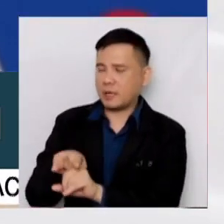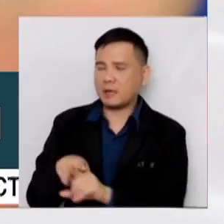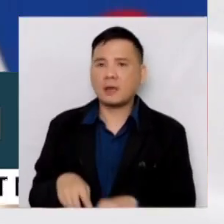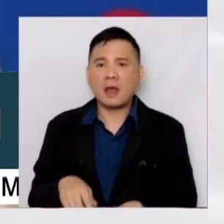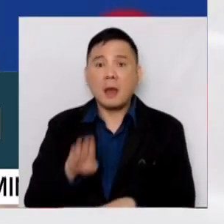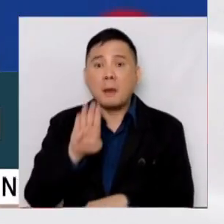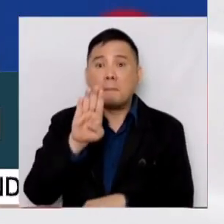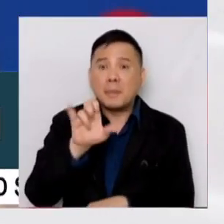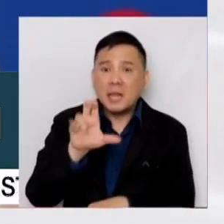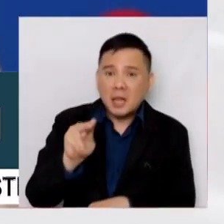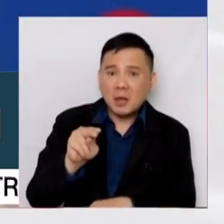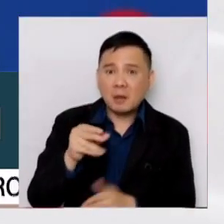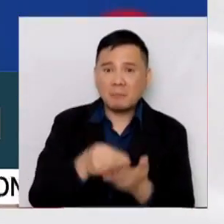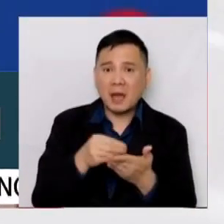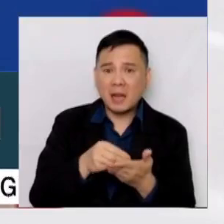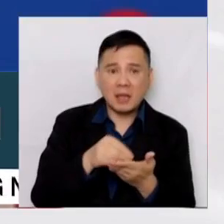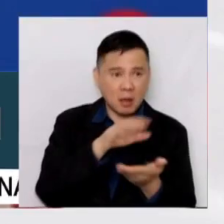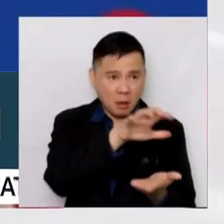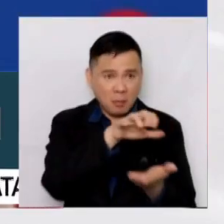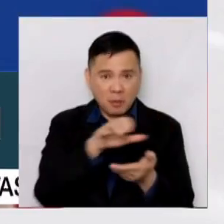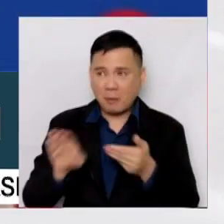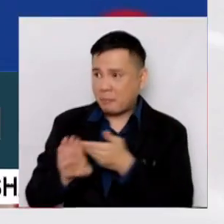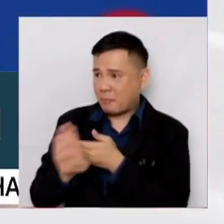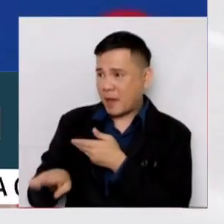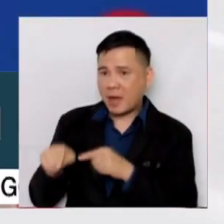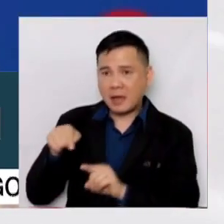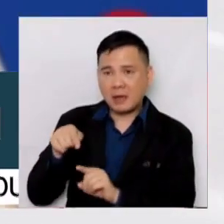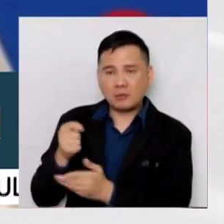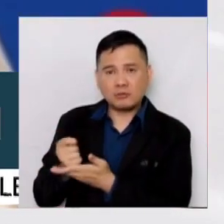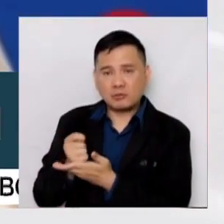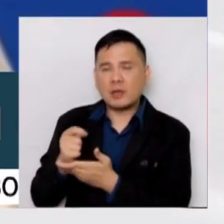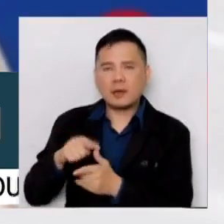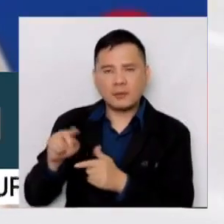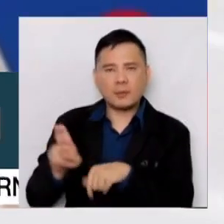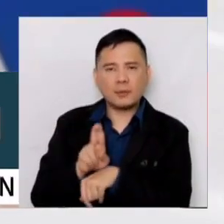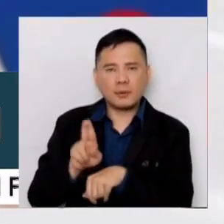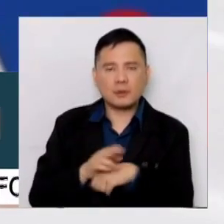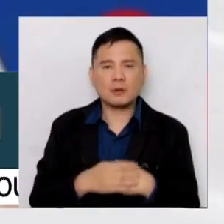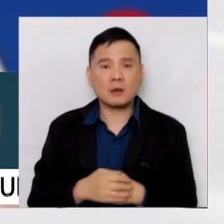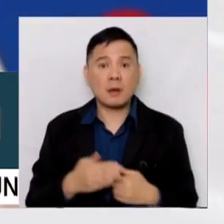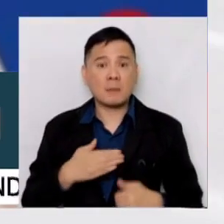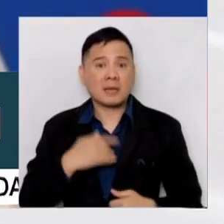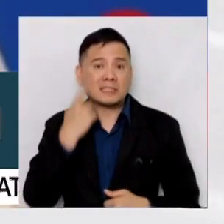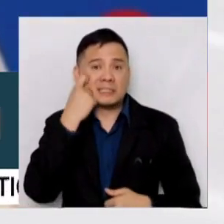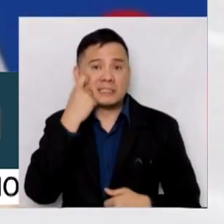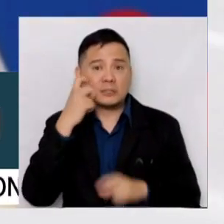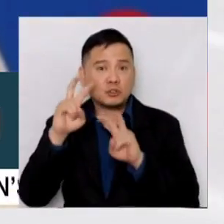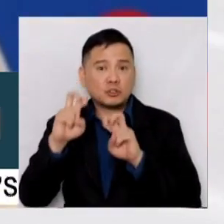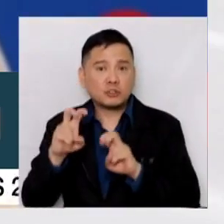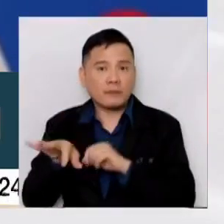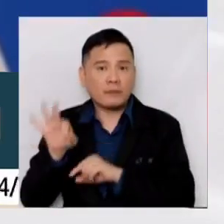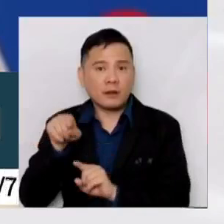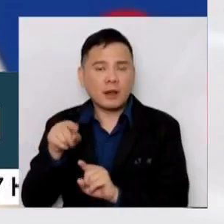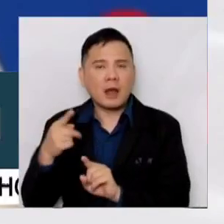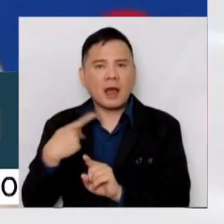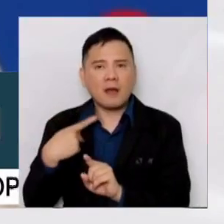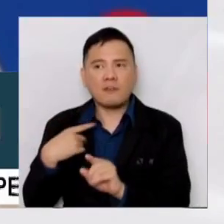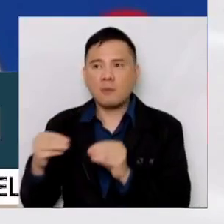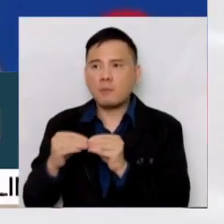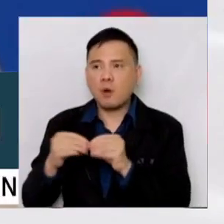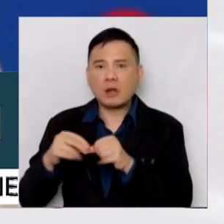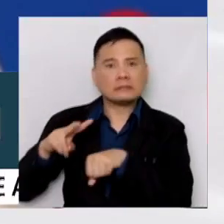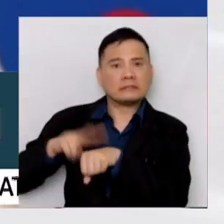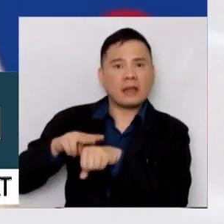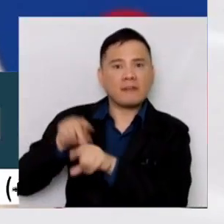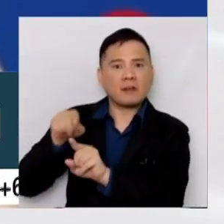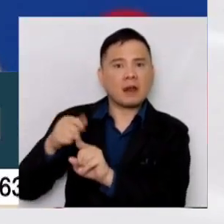go back to the treasury. We can actually use that. In fact, in one of my readings, I found out that we have more reserve funds in Canada. I mean, isn't